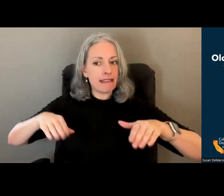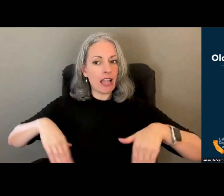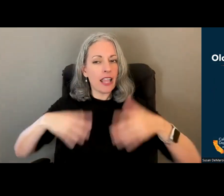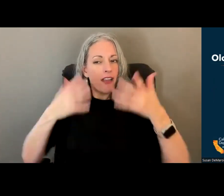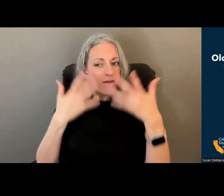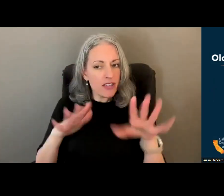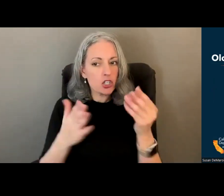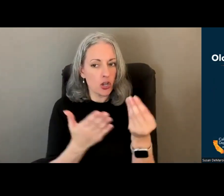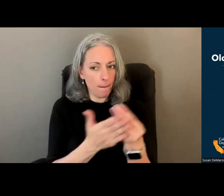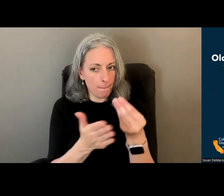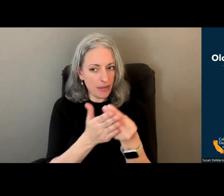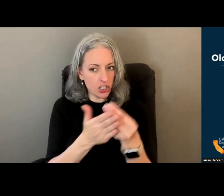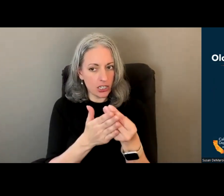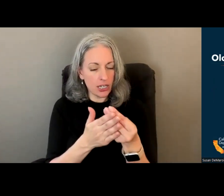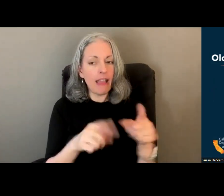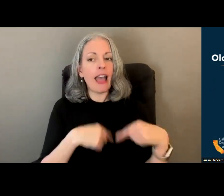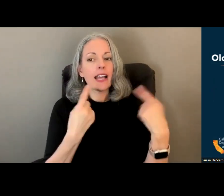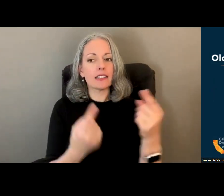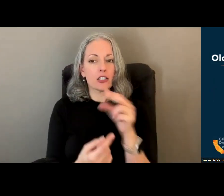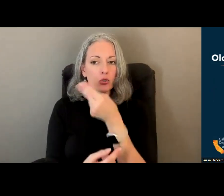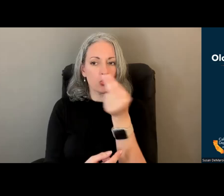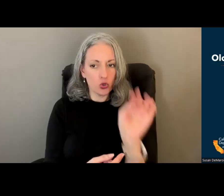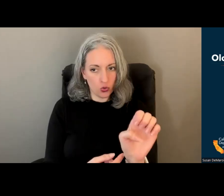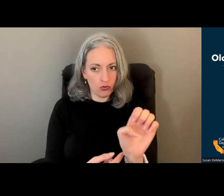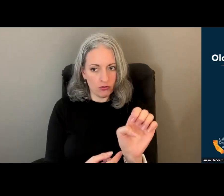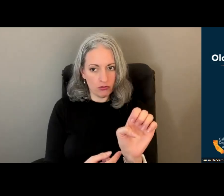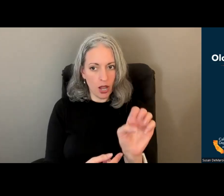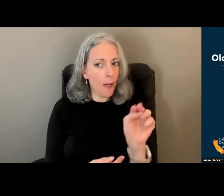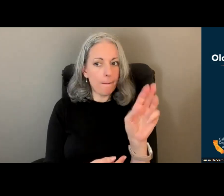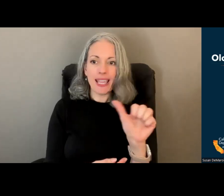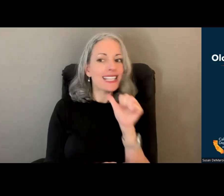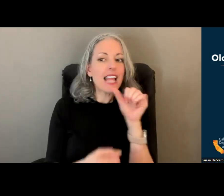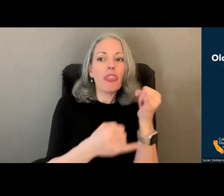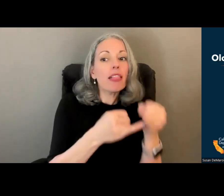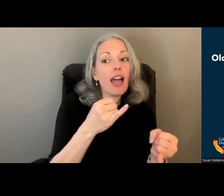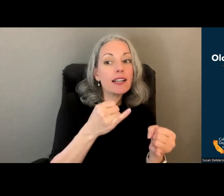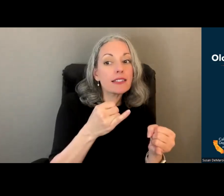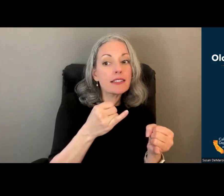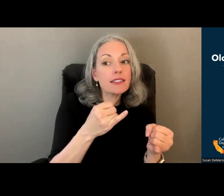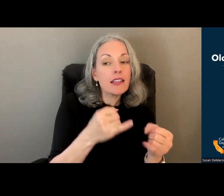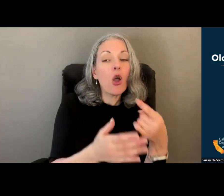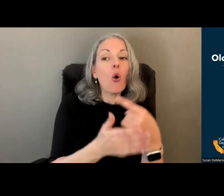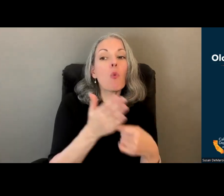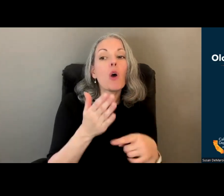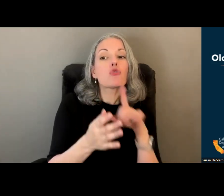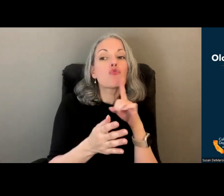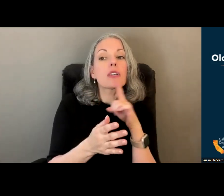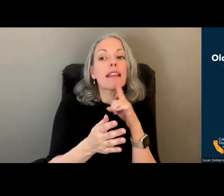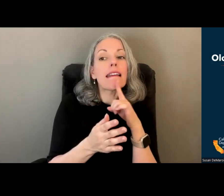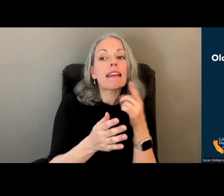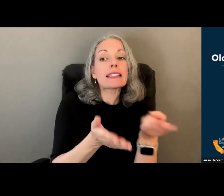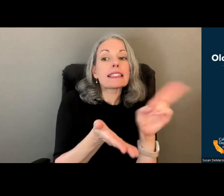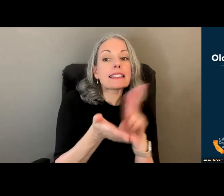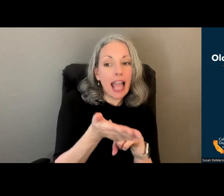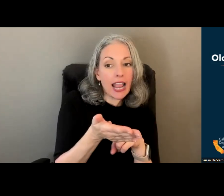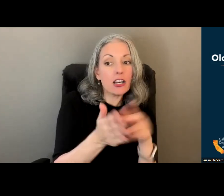mid-June. The May revision is not the final budget, and what is ultimately signed into law is